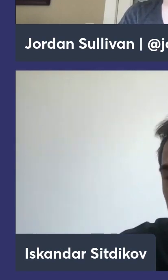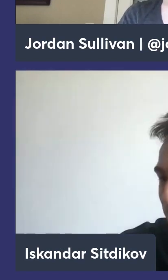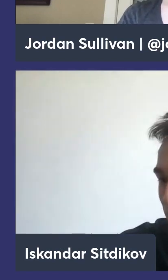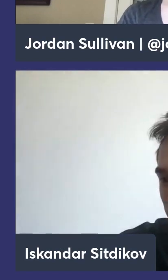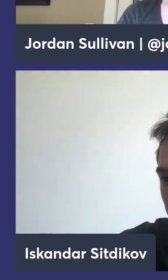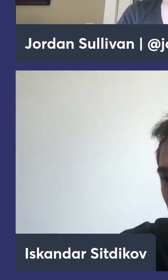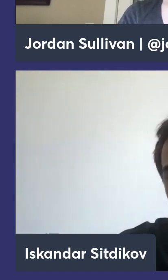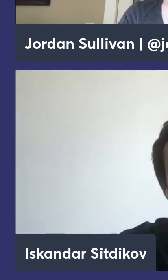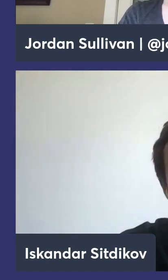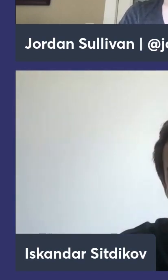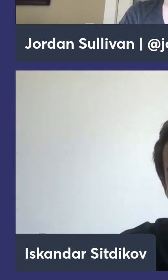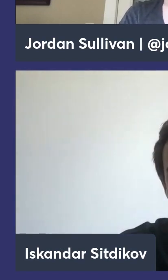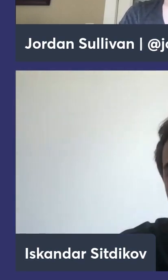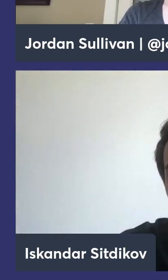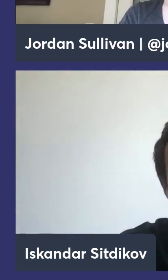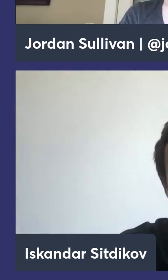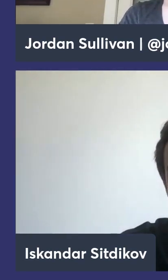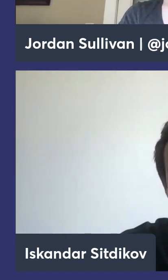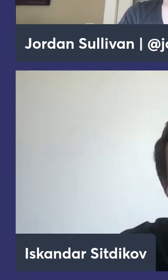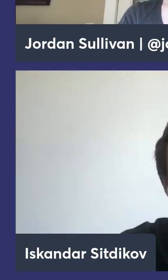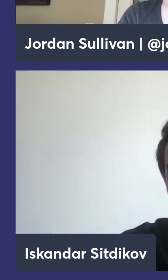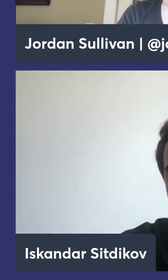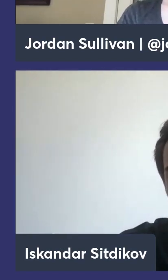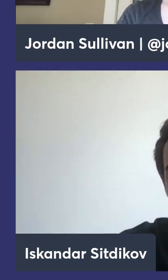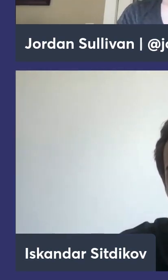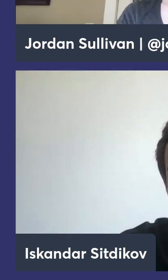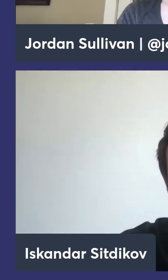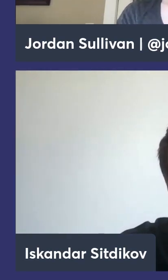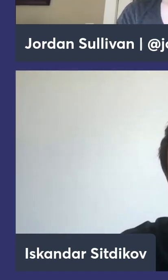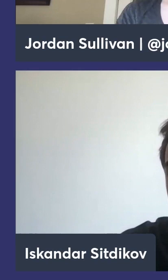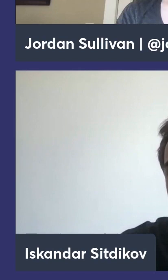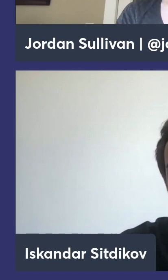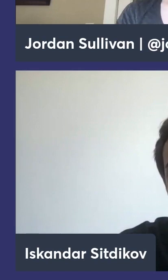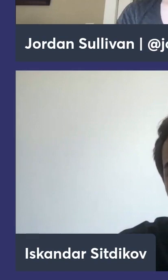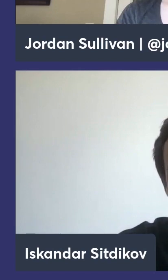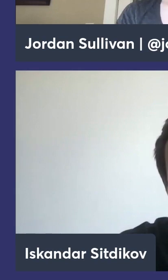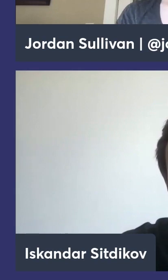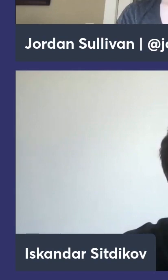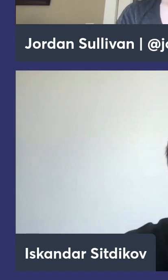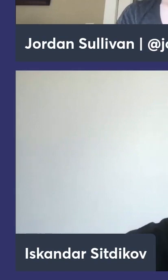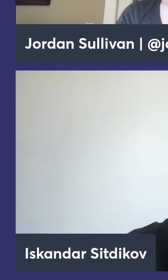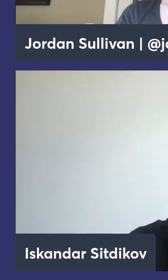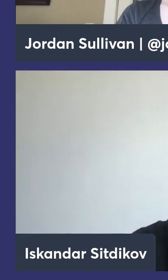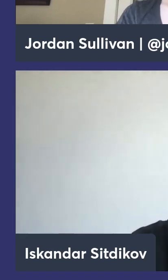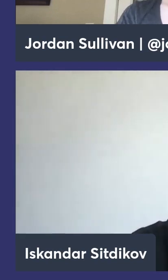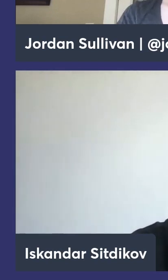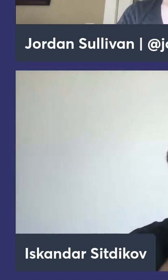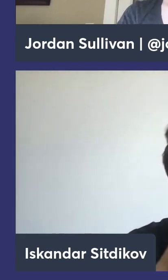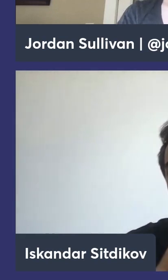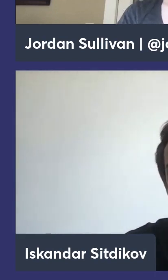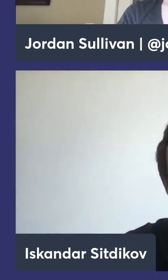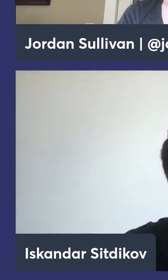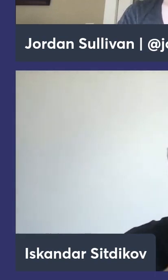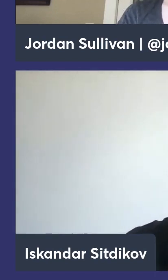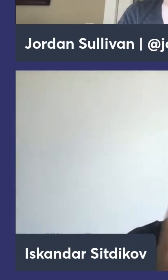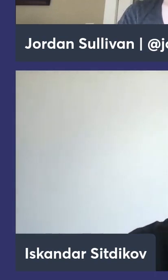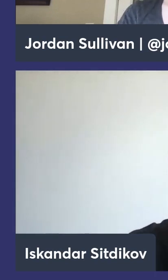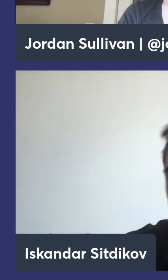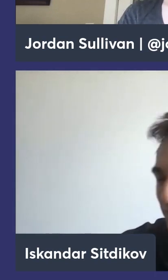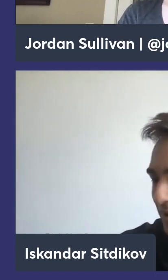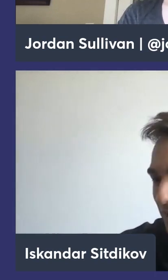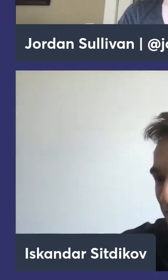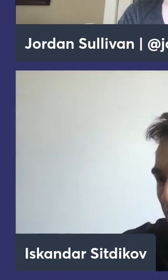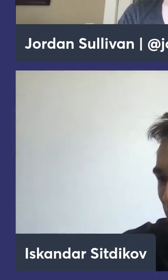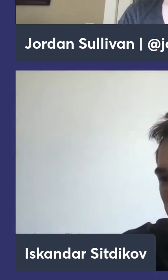a core module called Terra. It is all of necessary abstraction to run quantum computations like circuit, algorithms, operators,